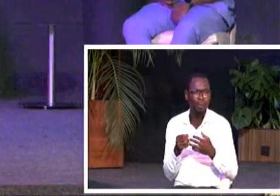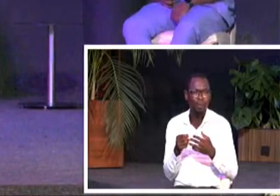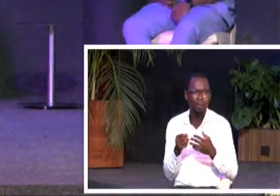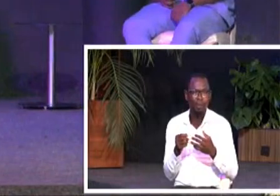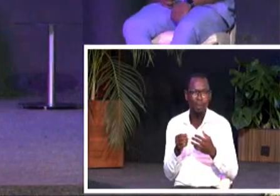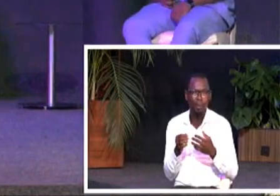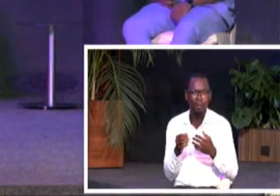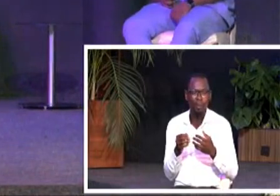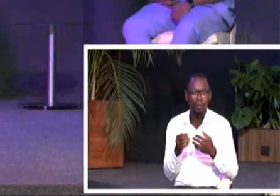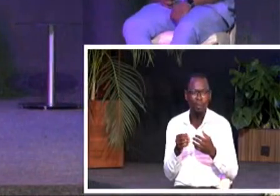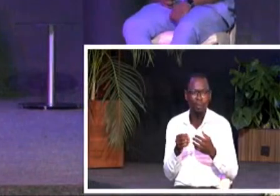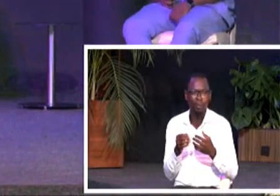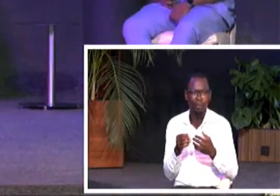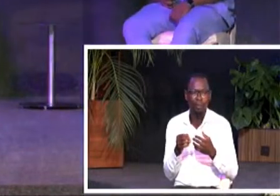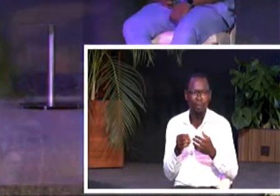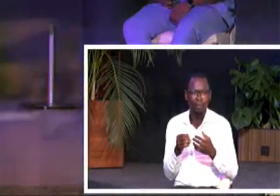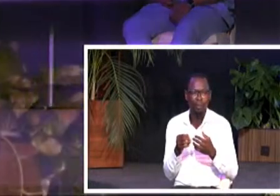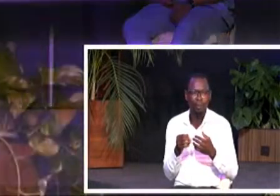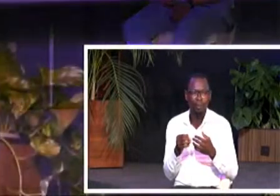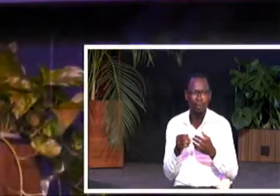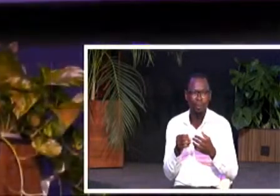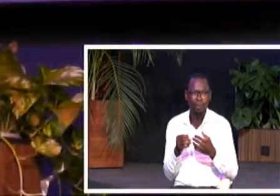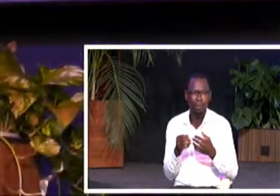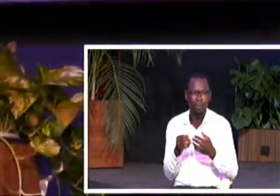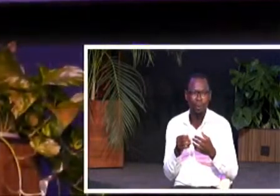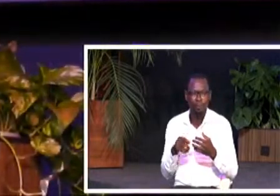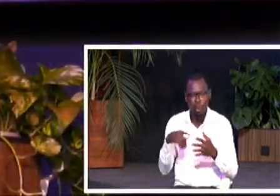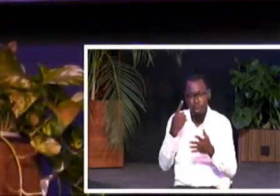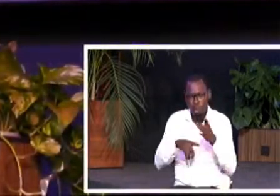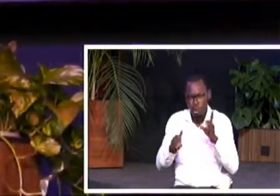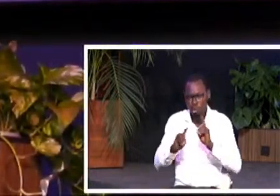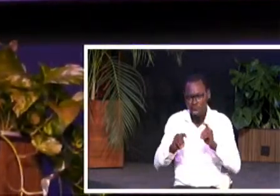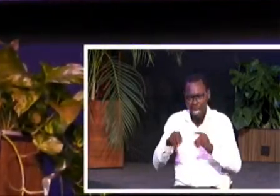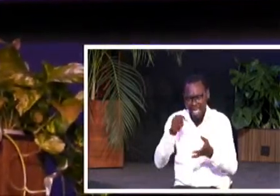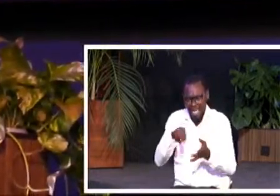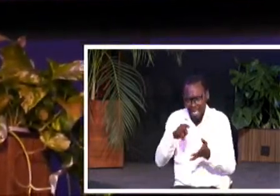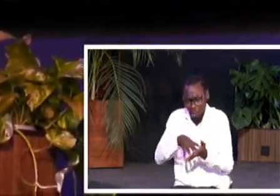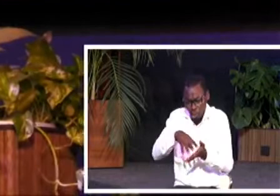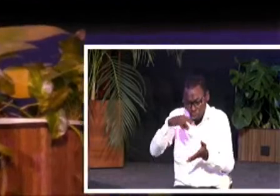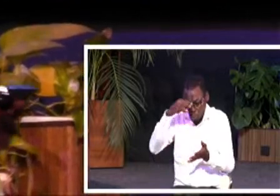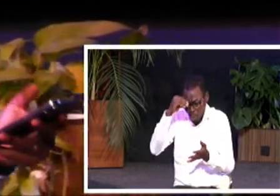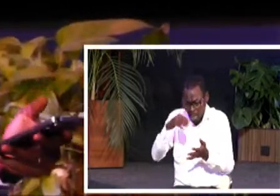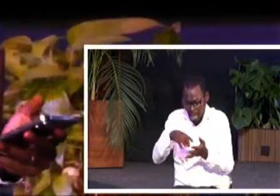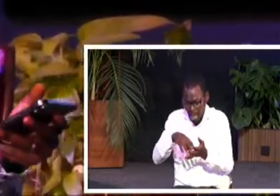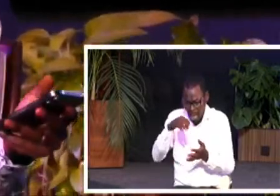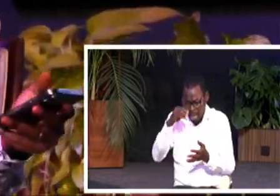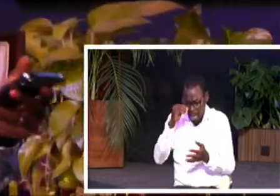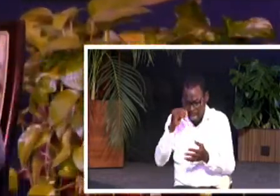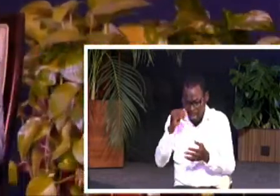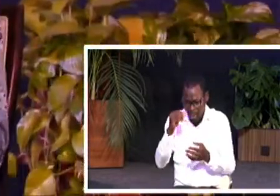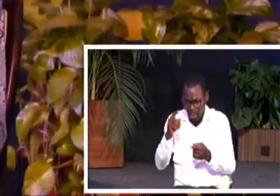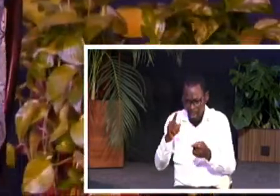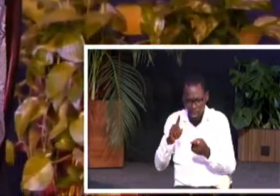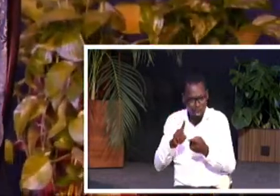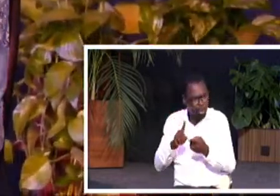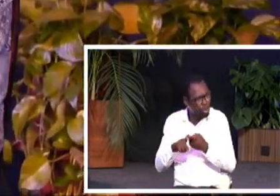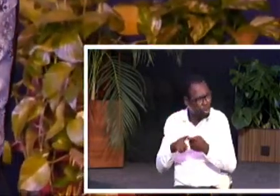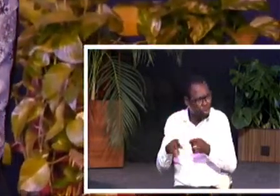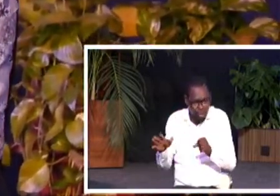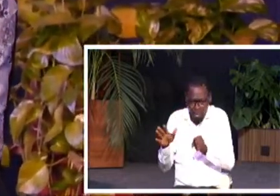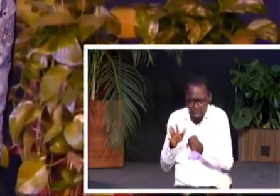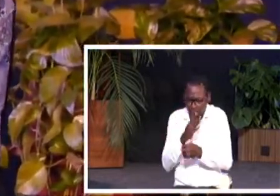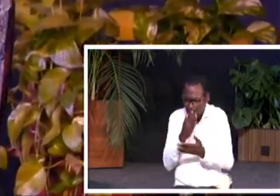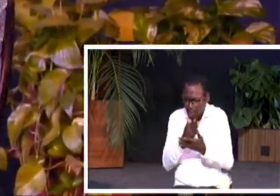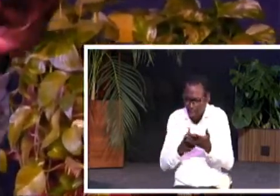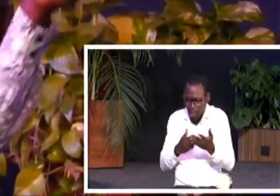listening to you, what do I need to learn to operate in some of the spaces you are mentioning? Because the